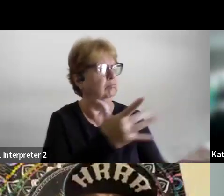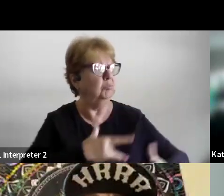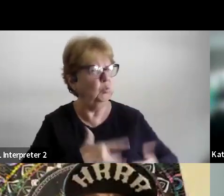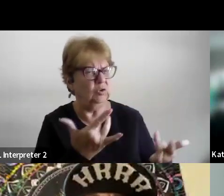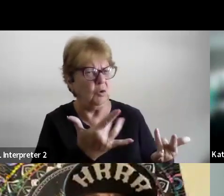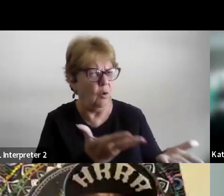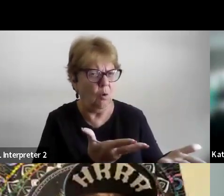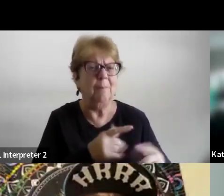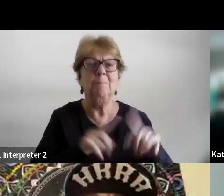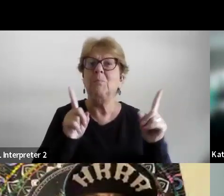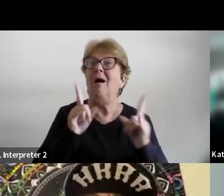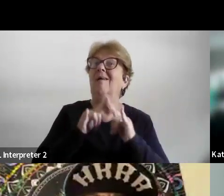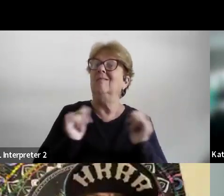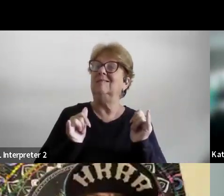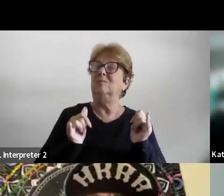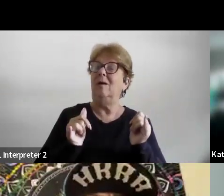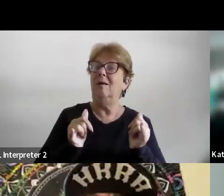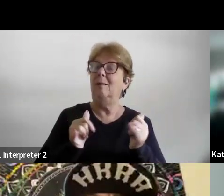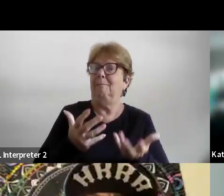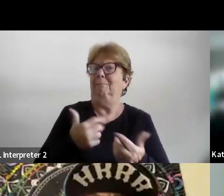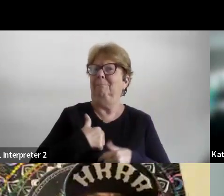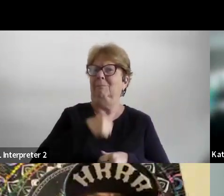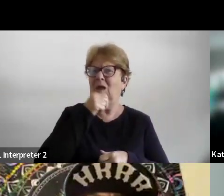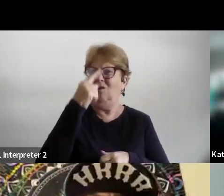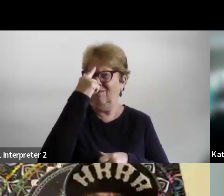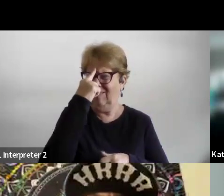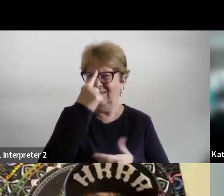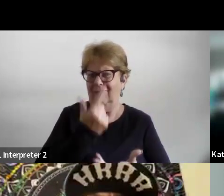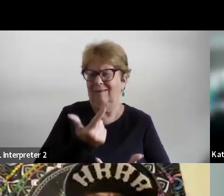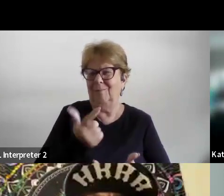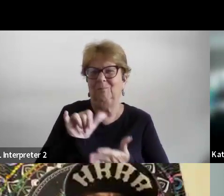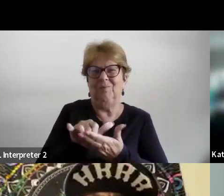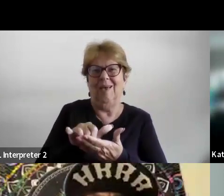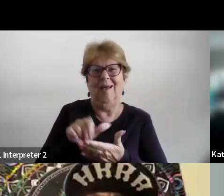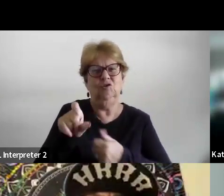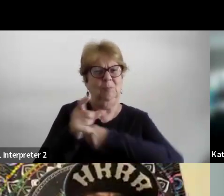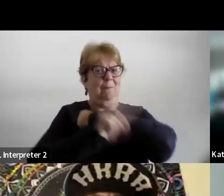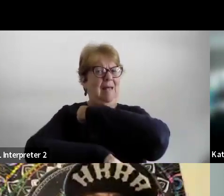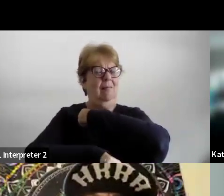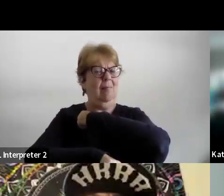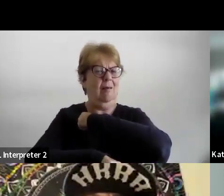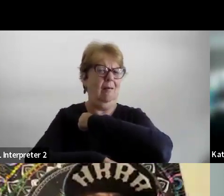on. But at the same time, I don't think that should be a penalized